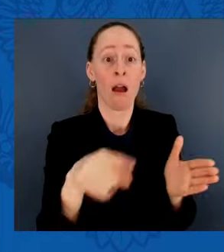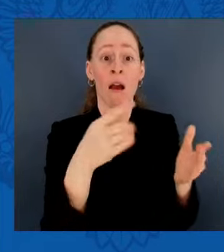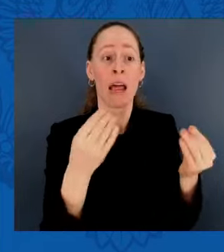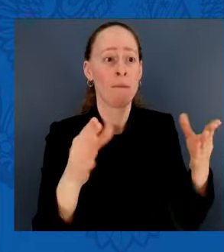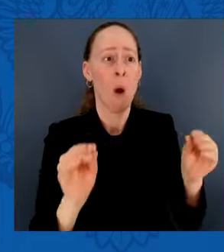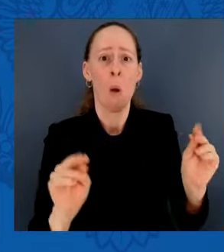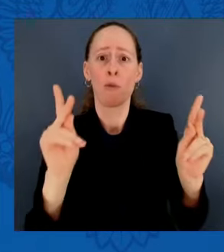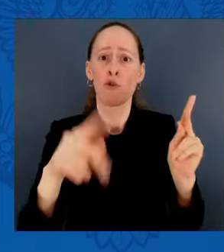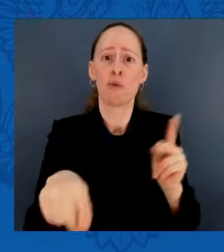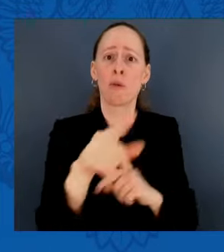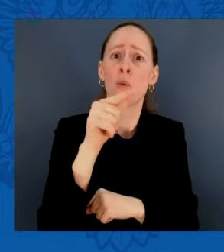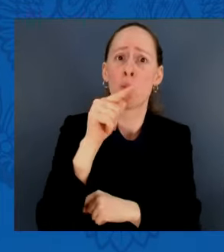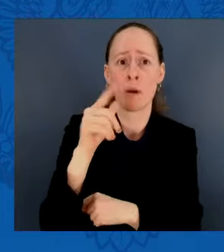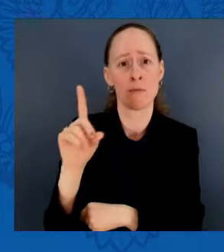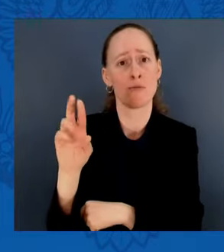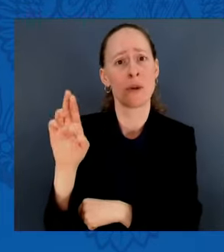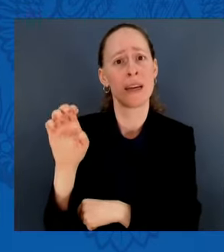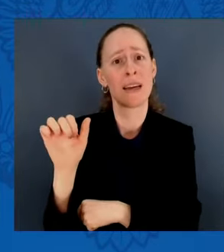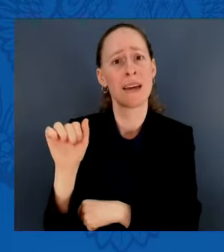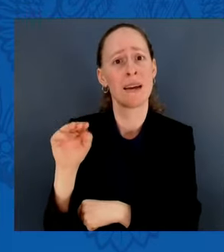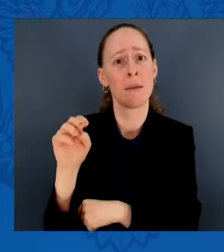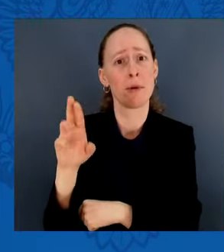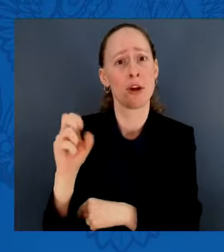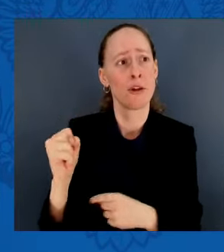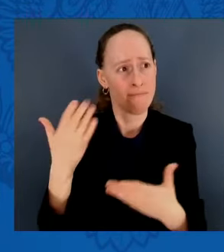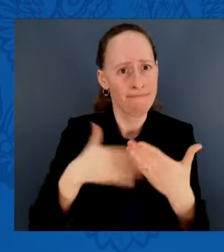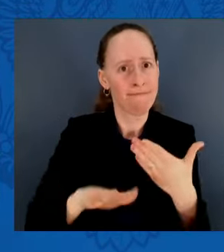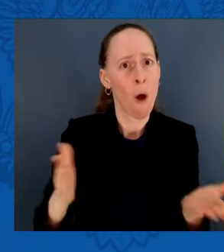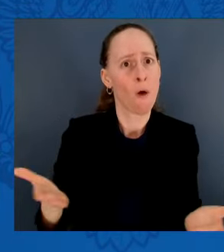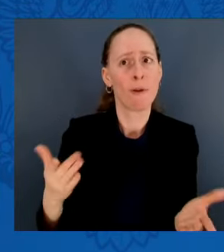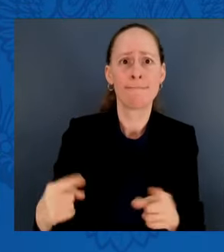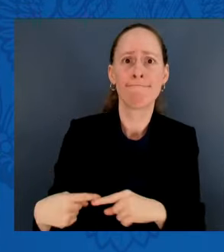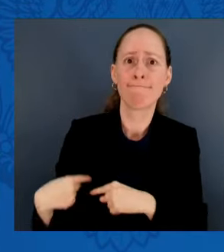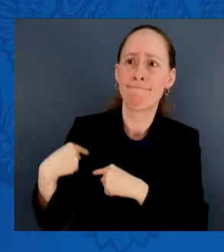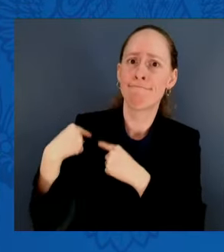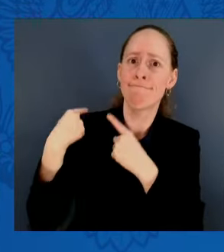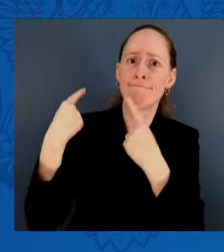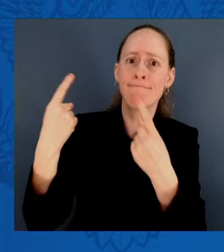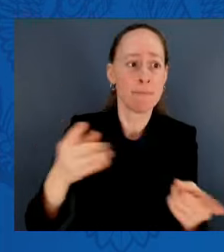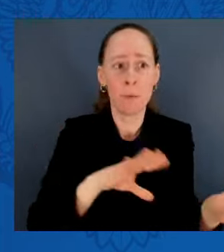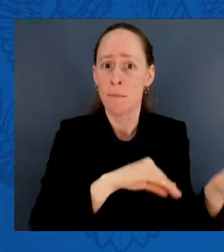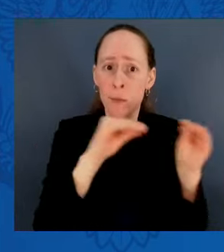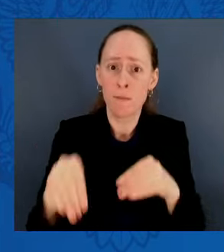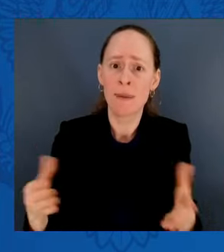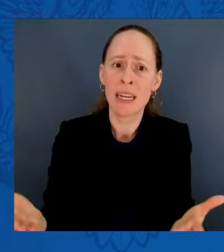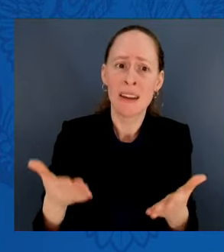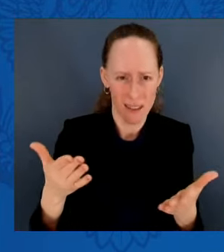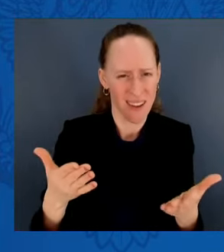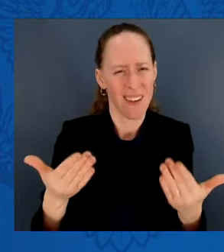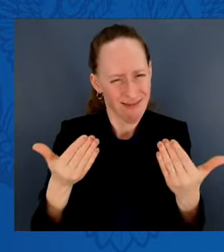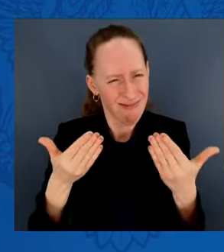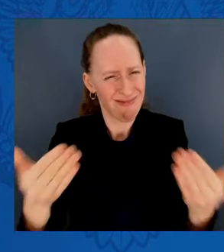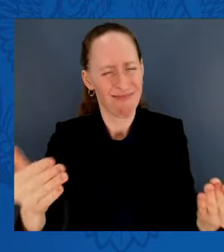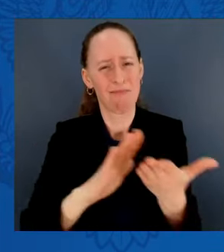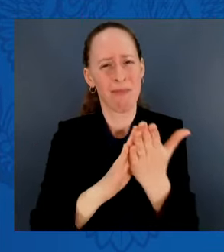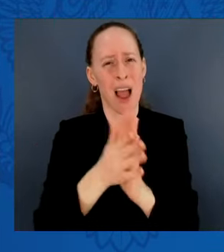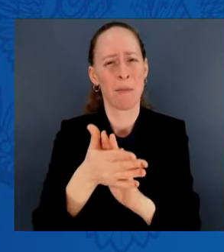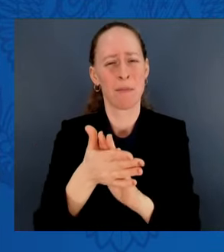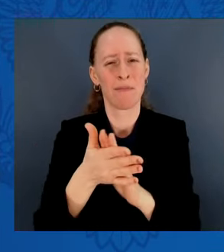I know who we are as Americans. We're the only nation in the world with a heart and soul that draws from old and